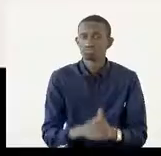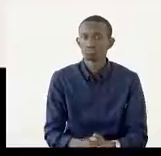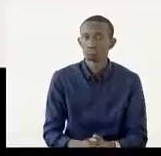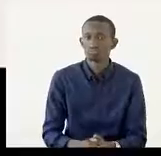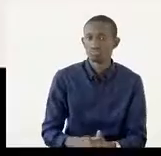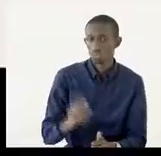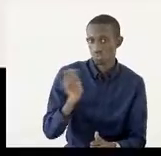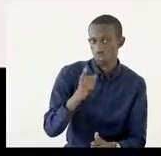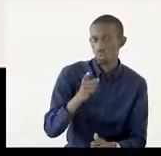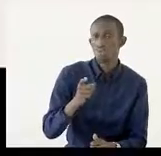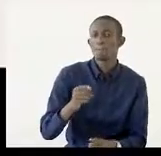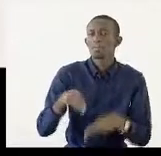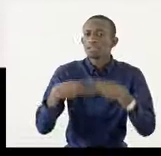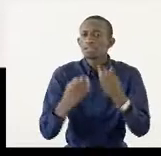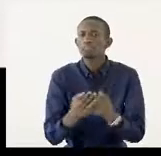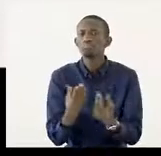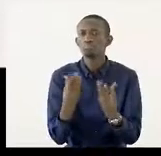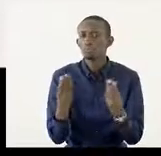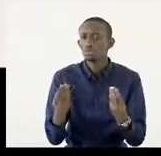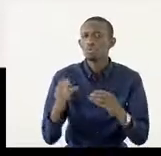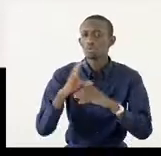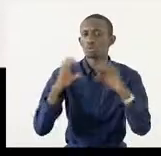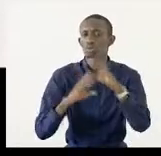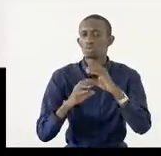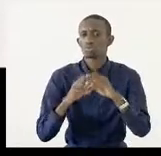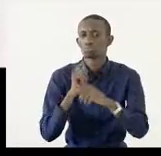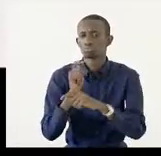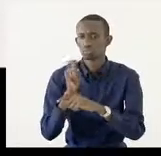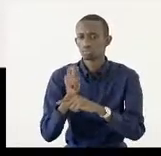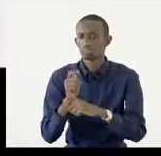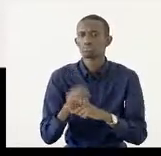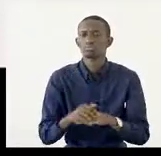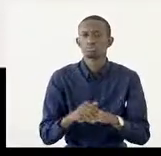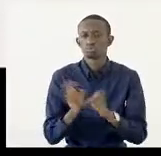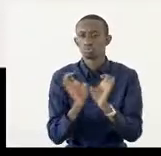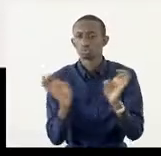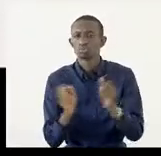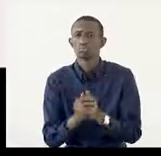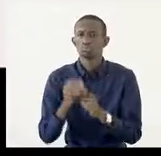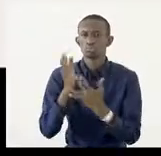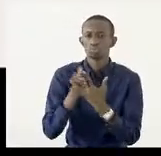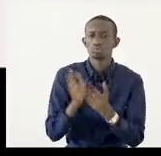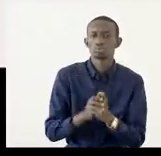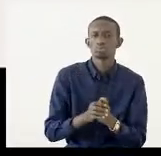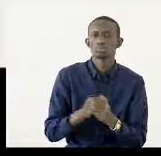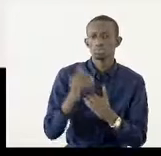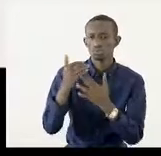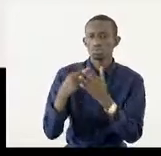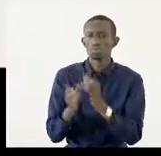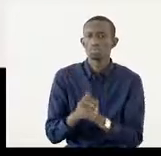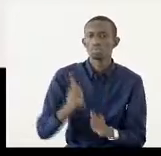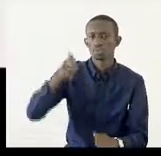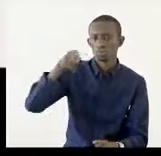give simple chemical tests to distinguish between the following compounds: propanone, propanol, and propanone. These